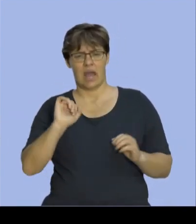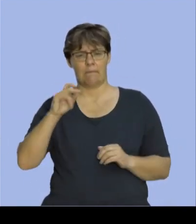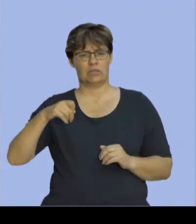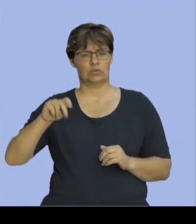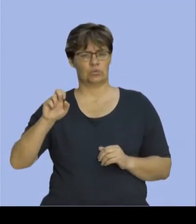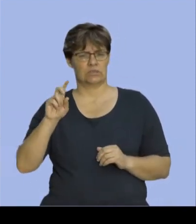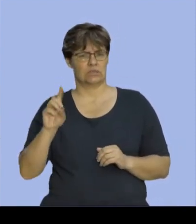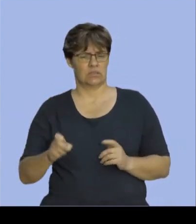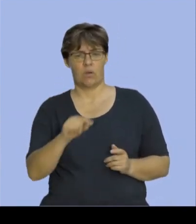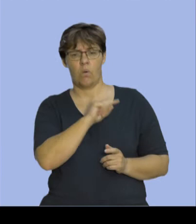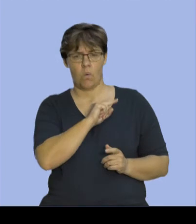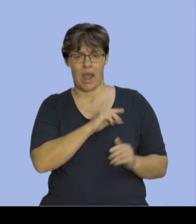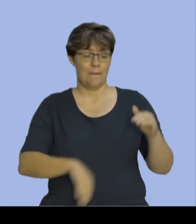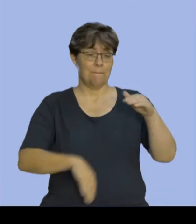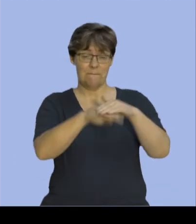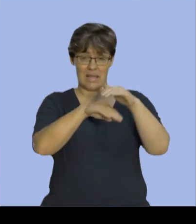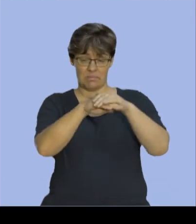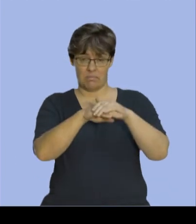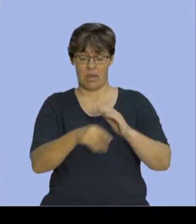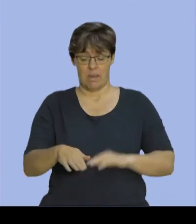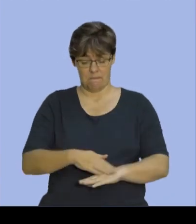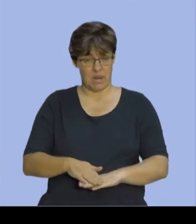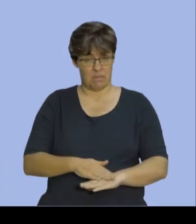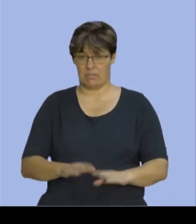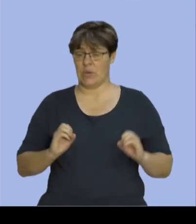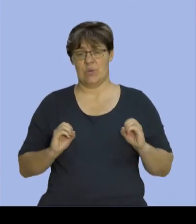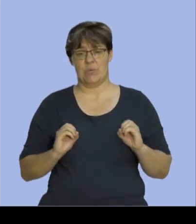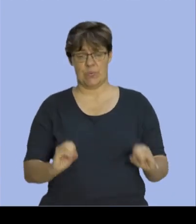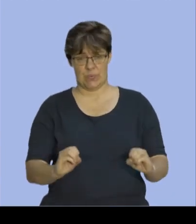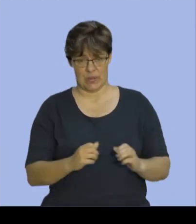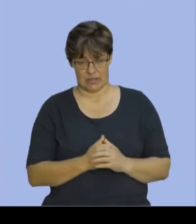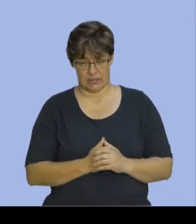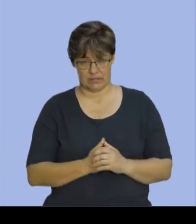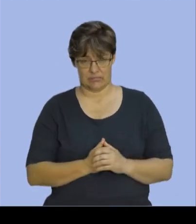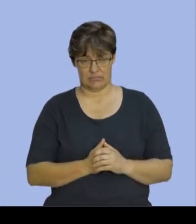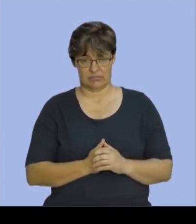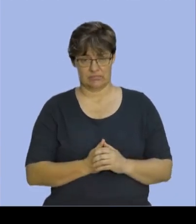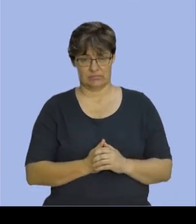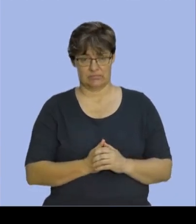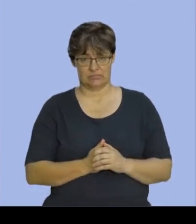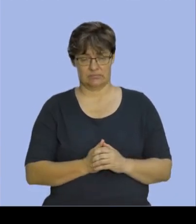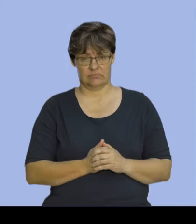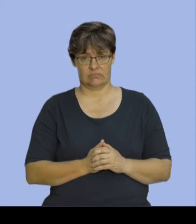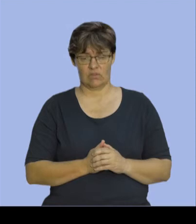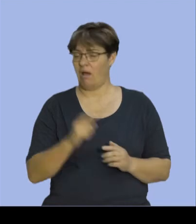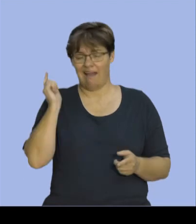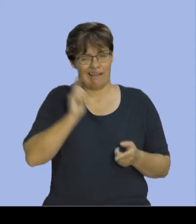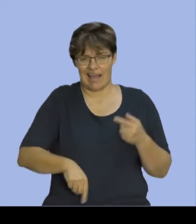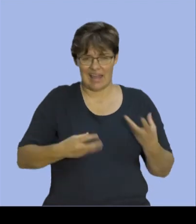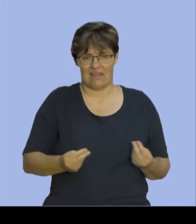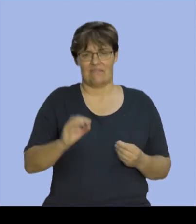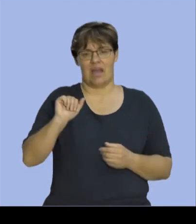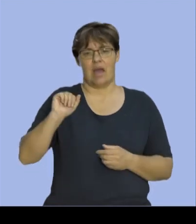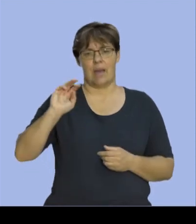Why no amplitude? Because there is no max and there is also no